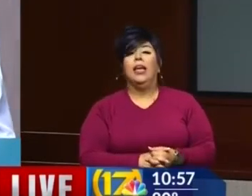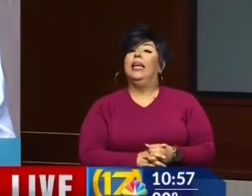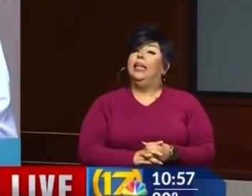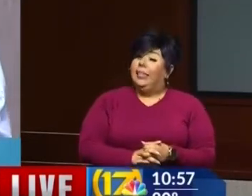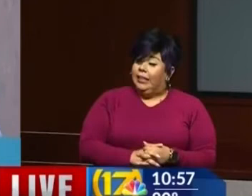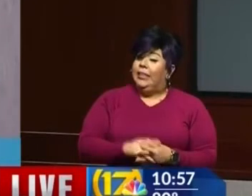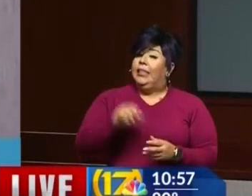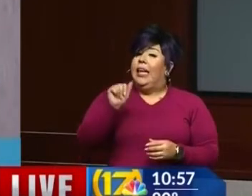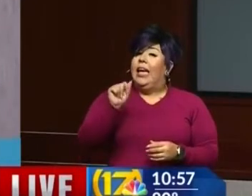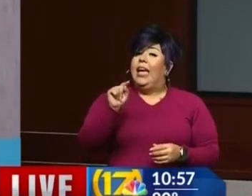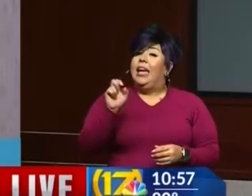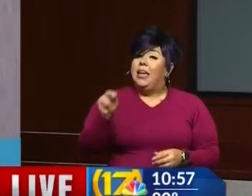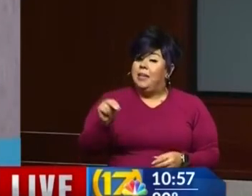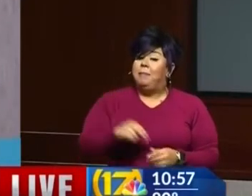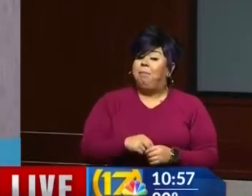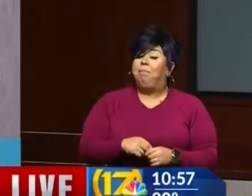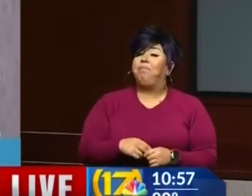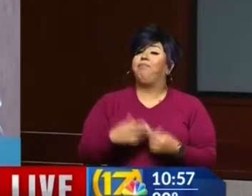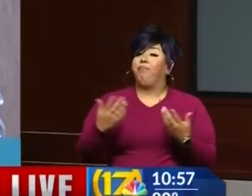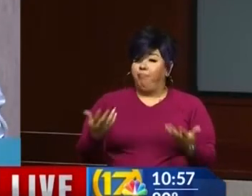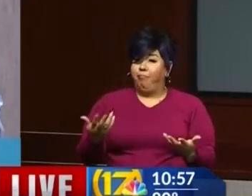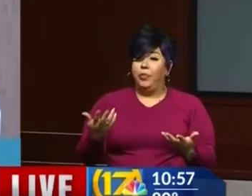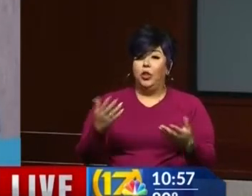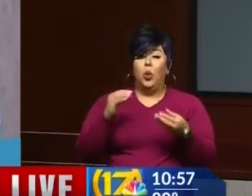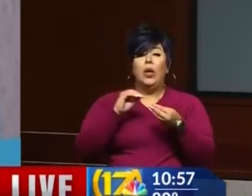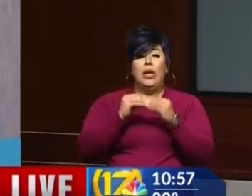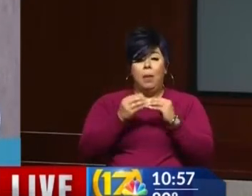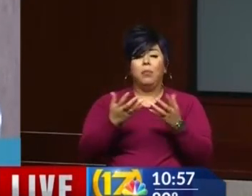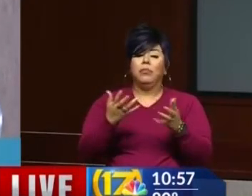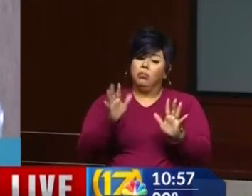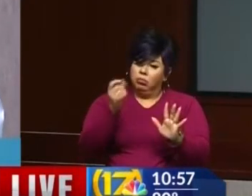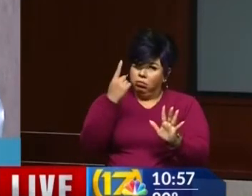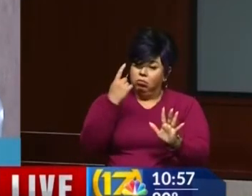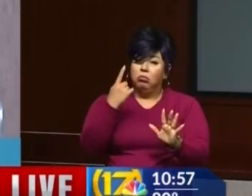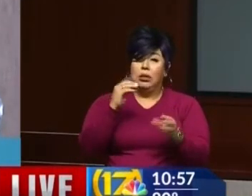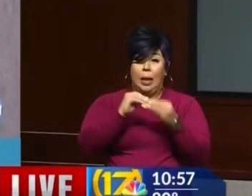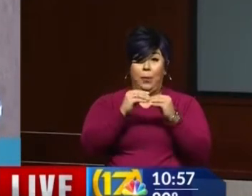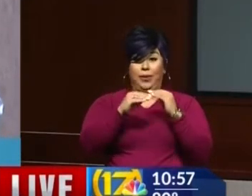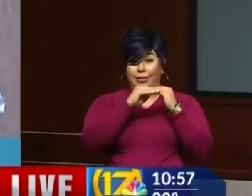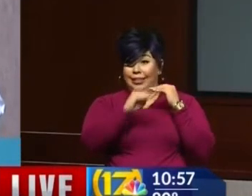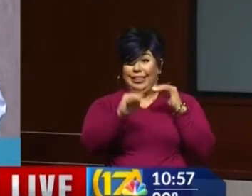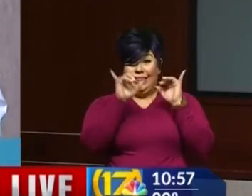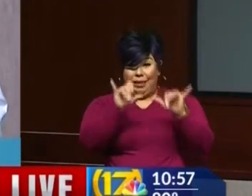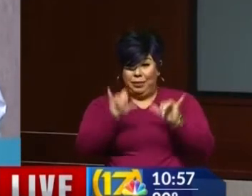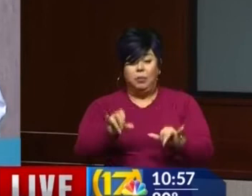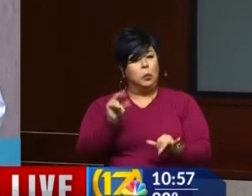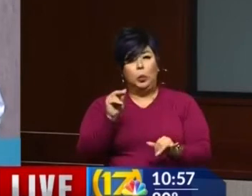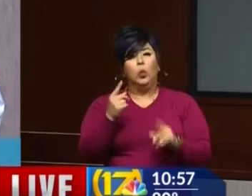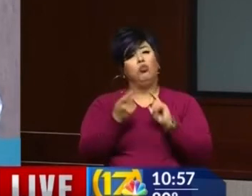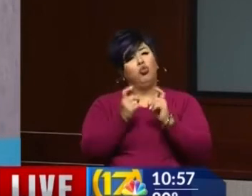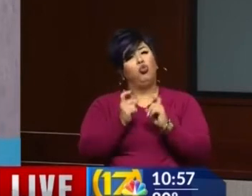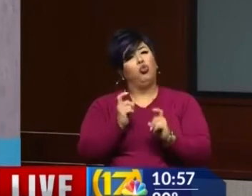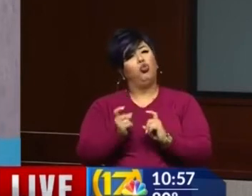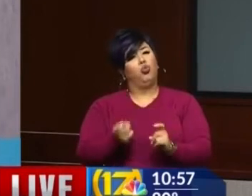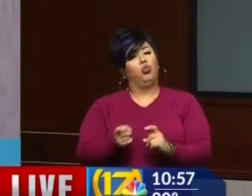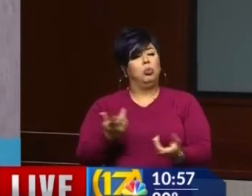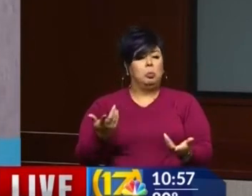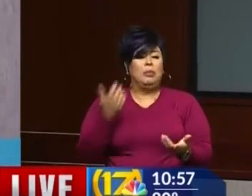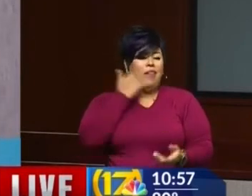Eitan, yes, so the numbers do change on a daily basis. This is as of September